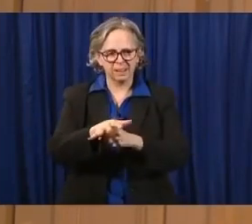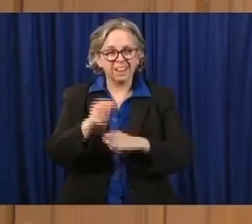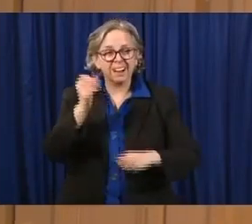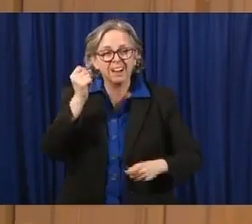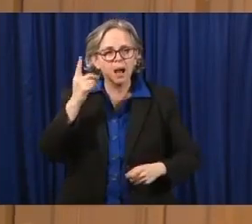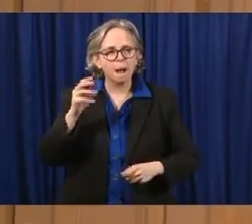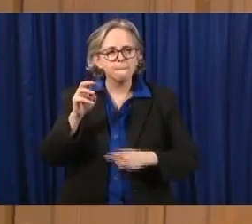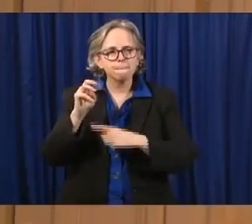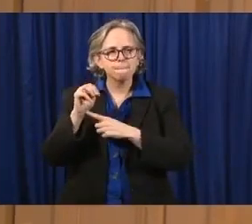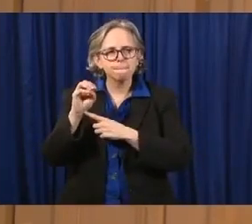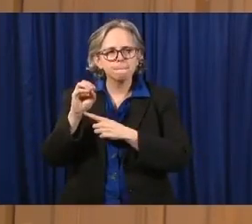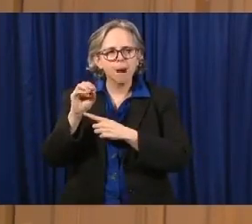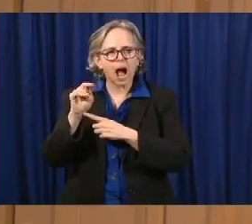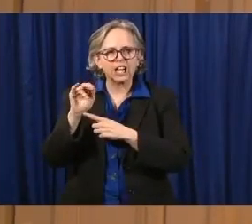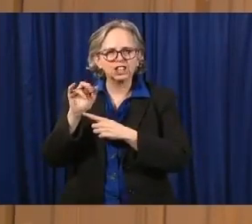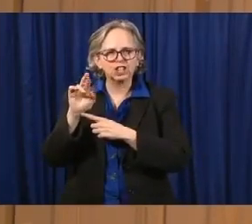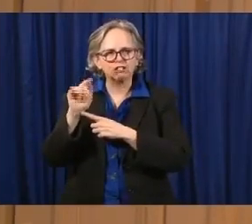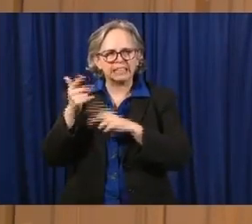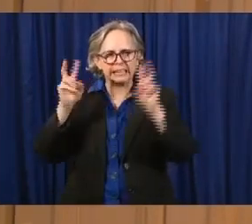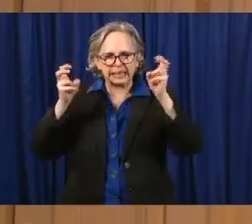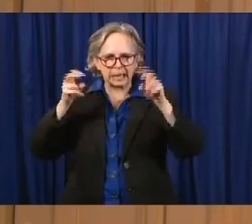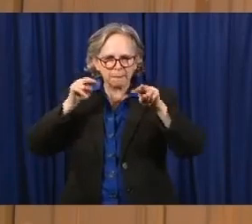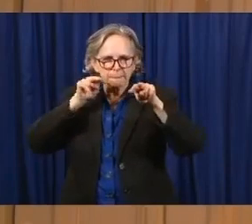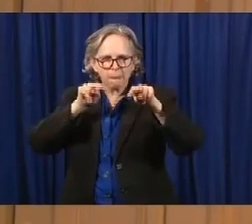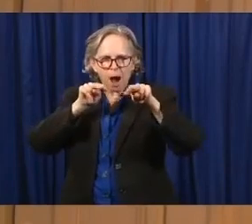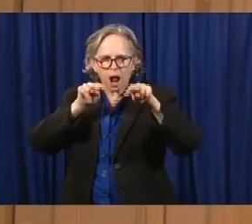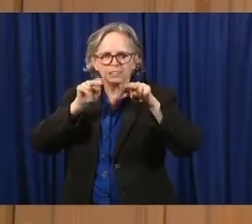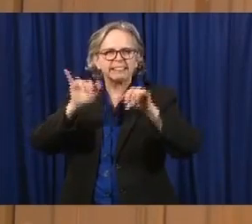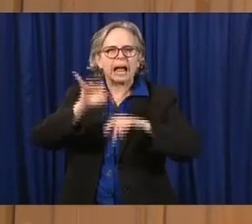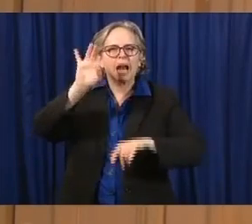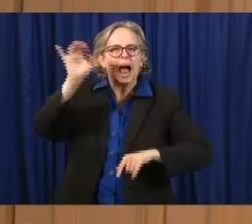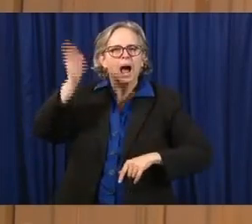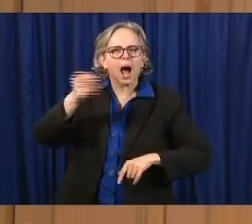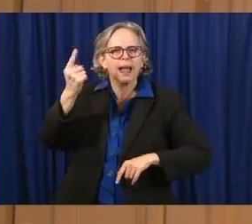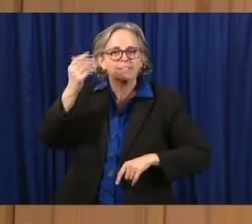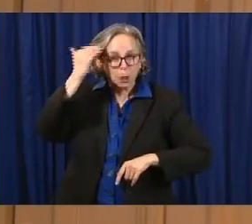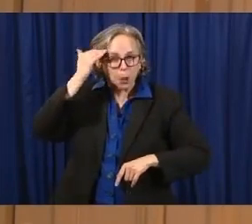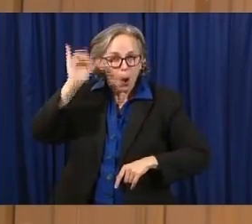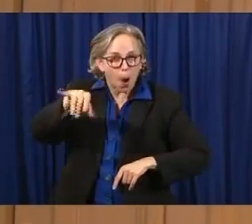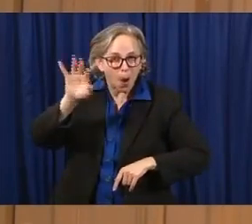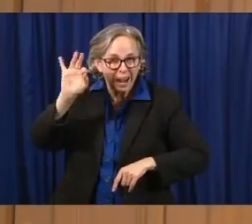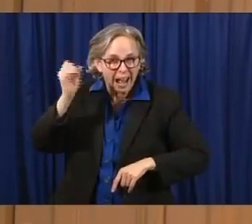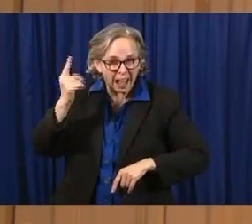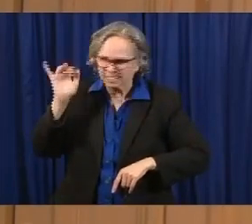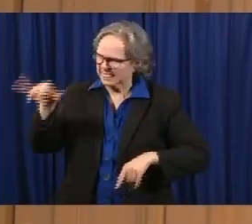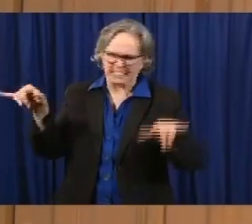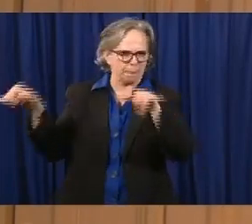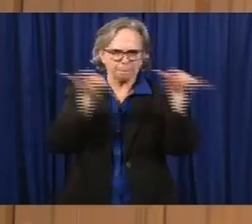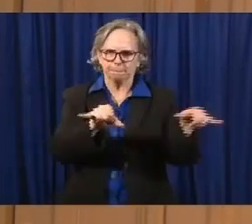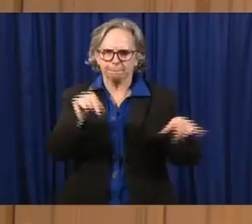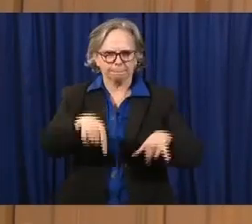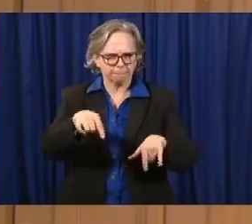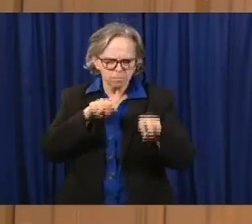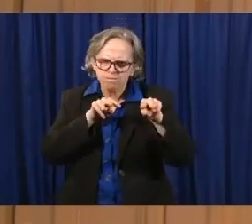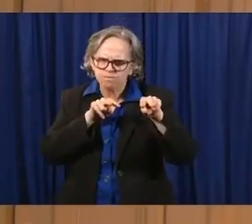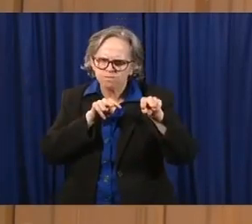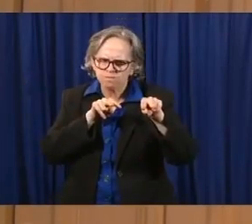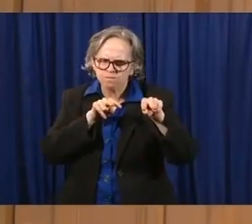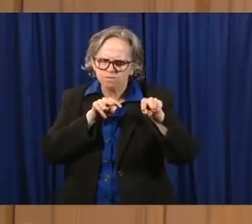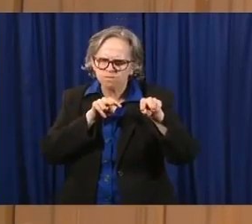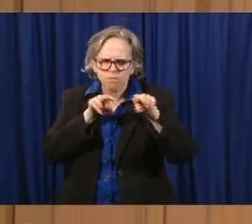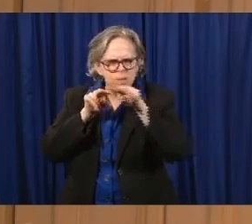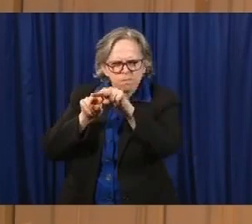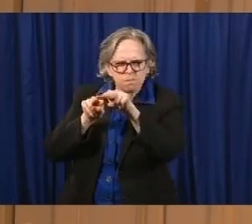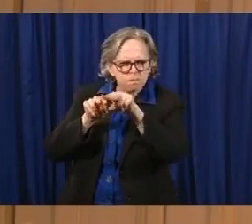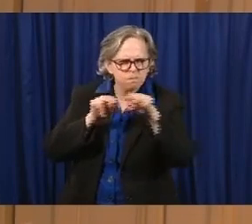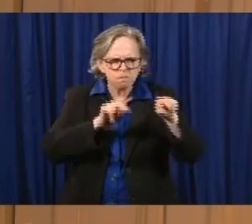until we get to a new world where we can truly be safe again and get people's confidence in that. And so